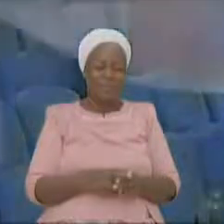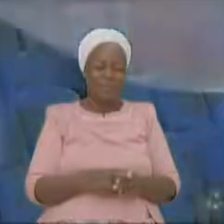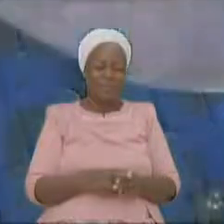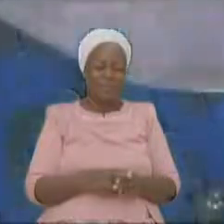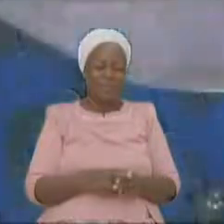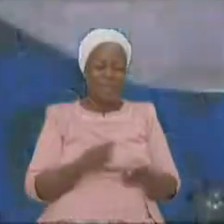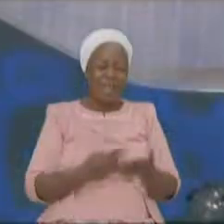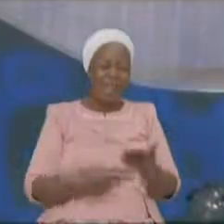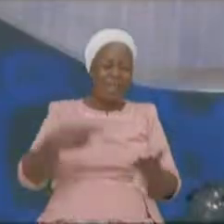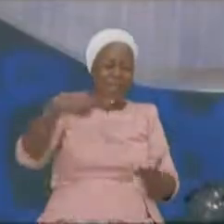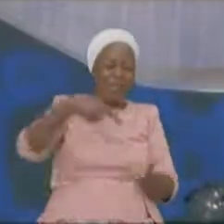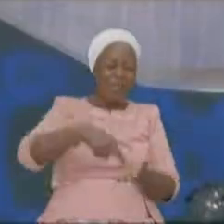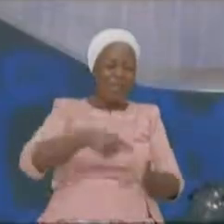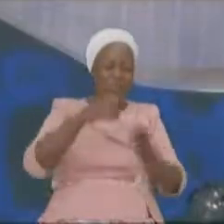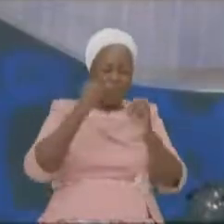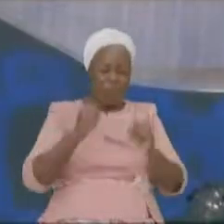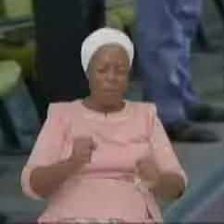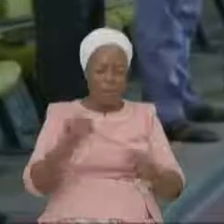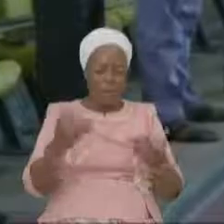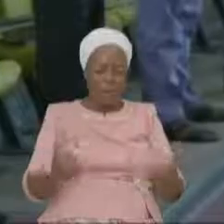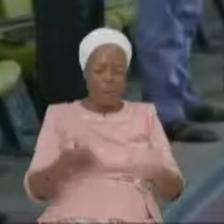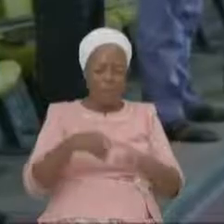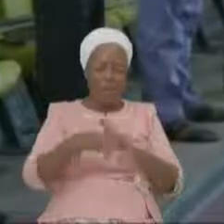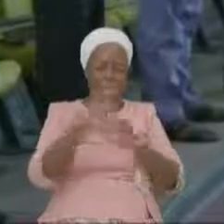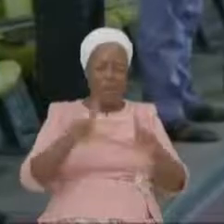Resurrection power now in your life.